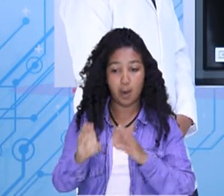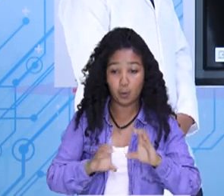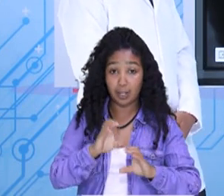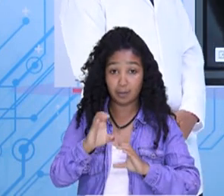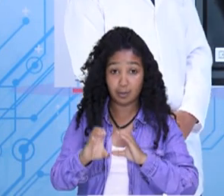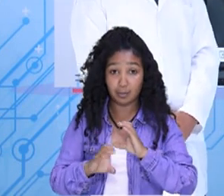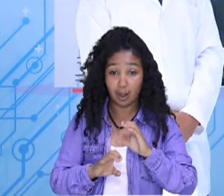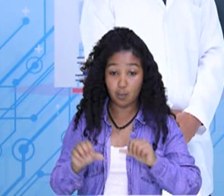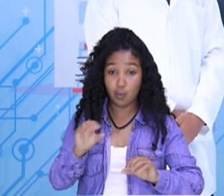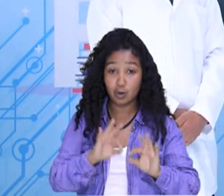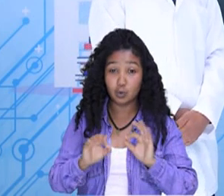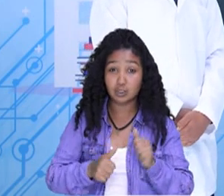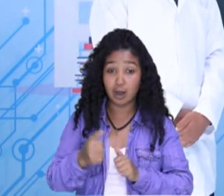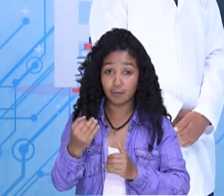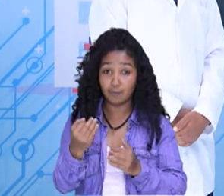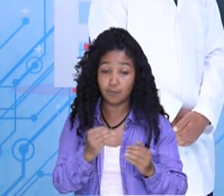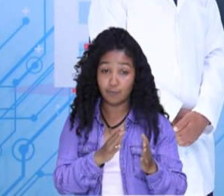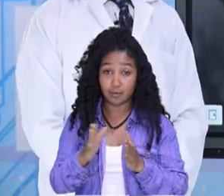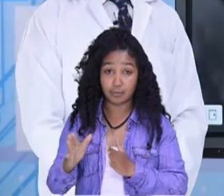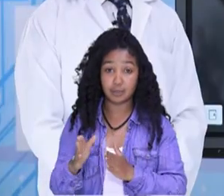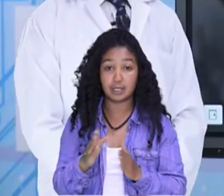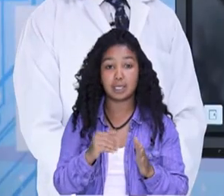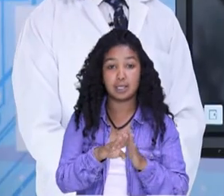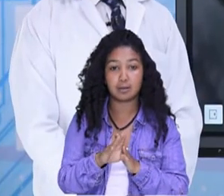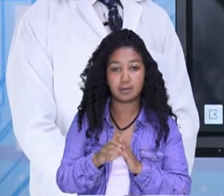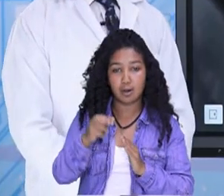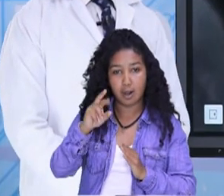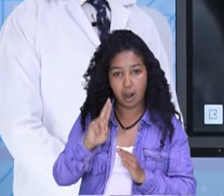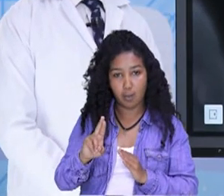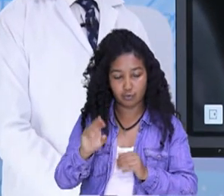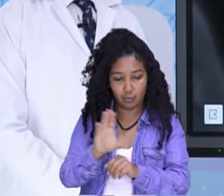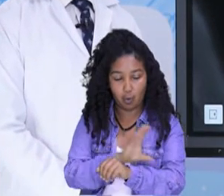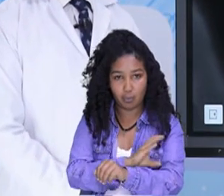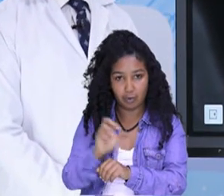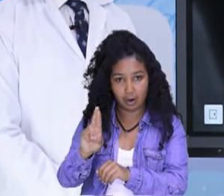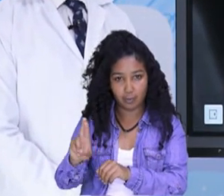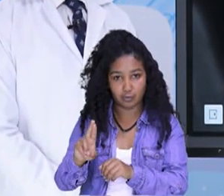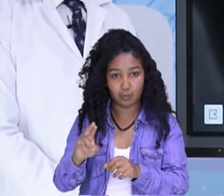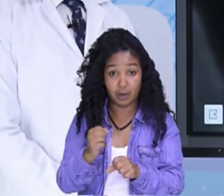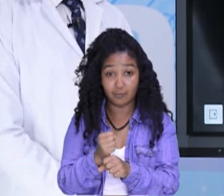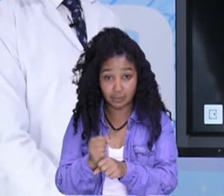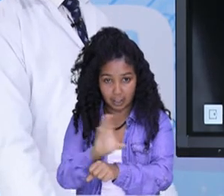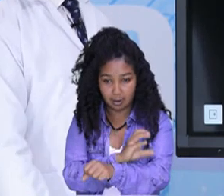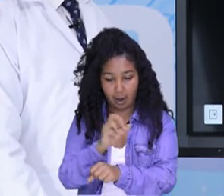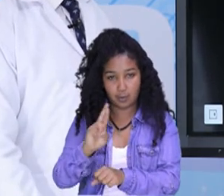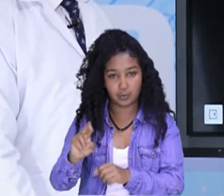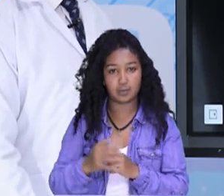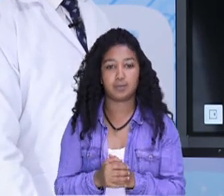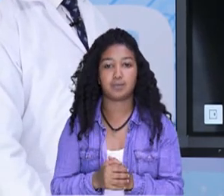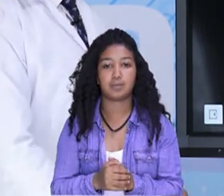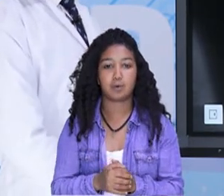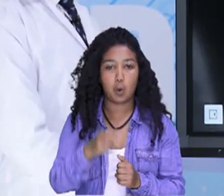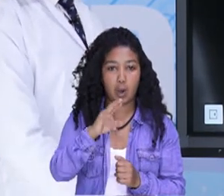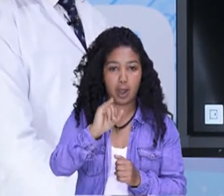biochemical molecules which are formed in ribosomes, or which are manufactured in ribosomes.